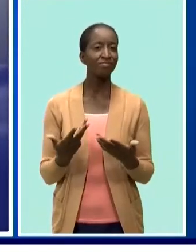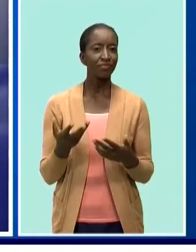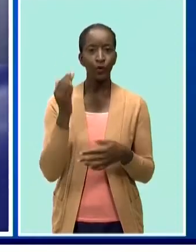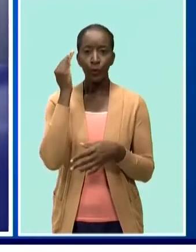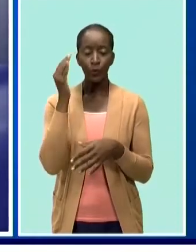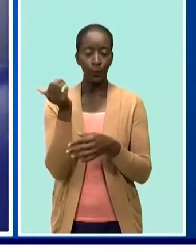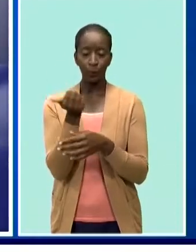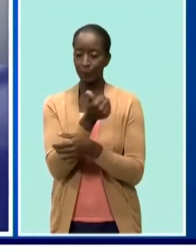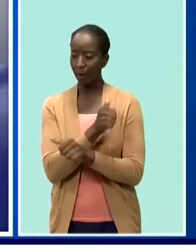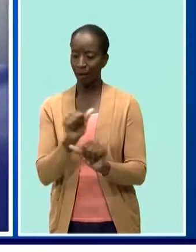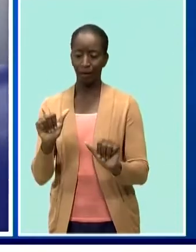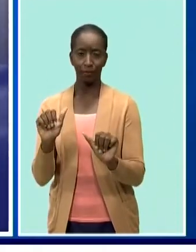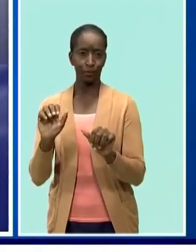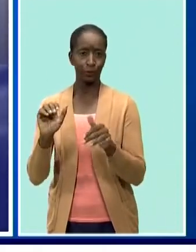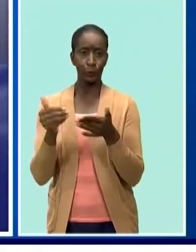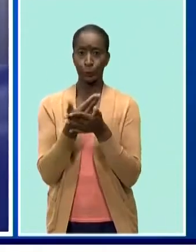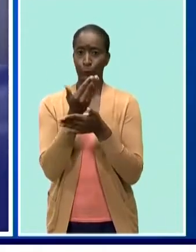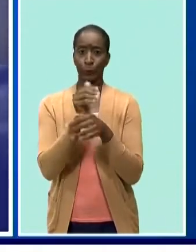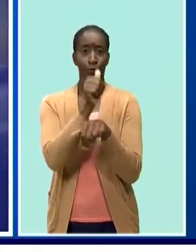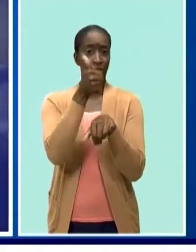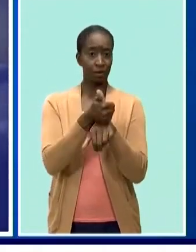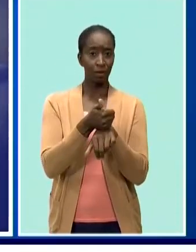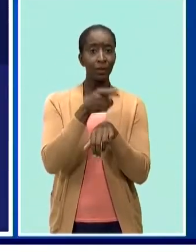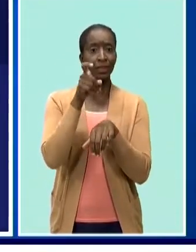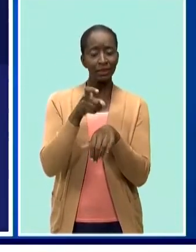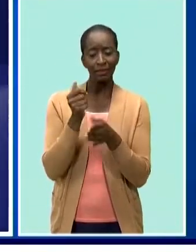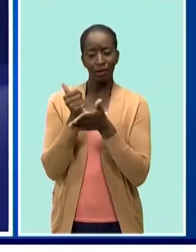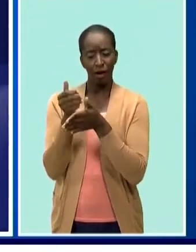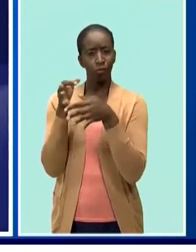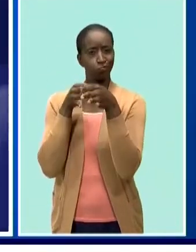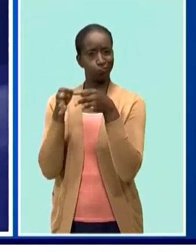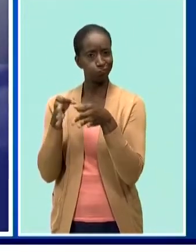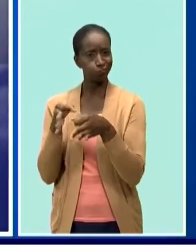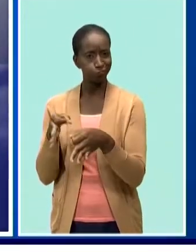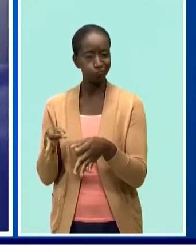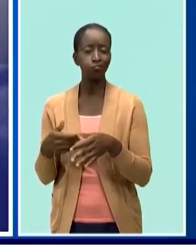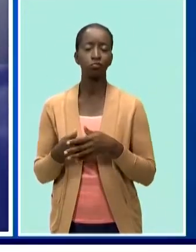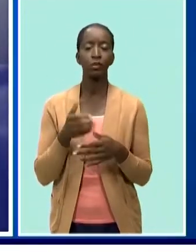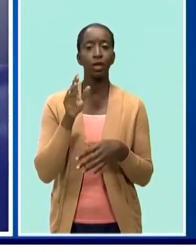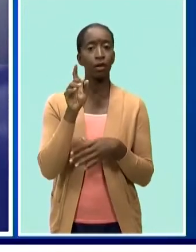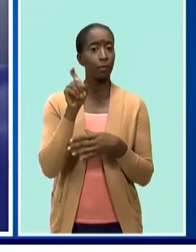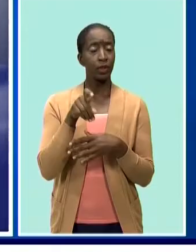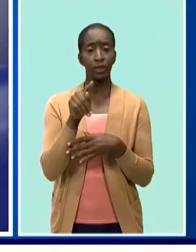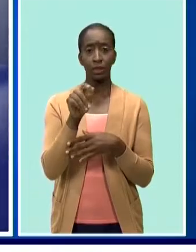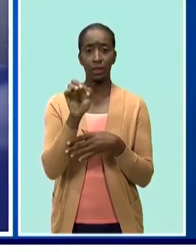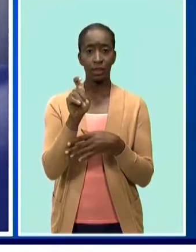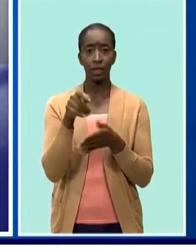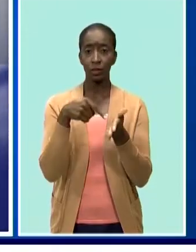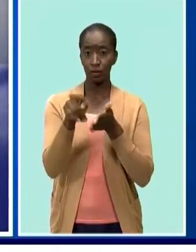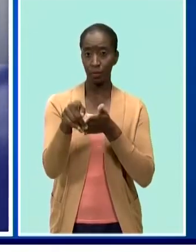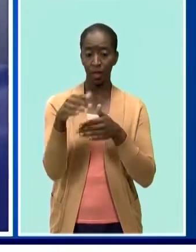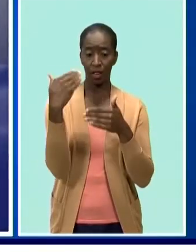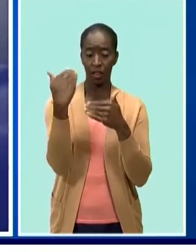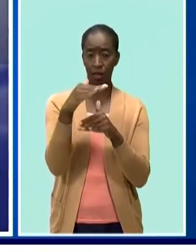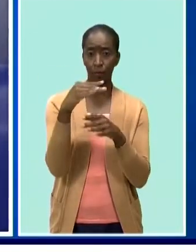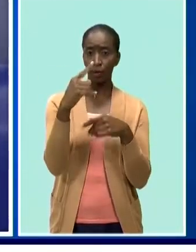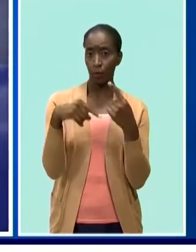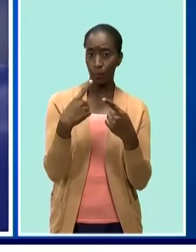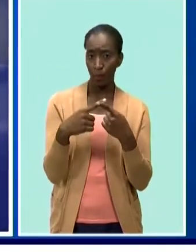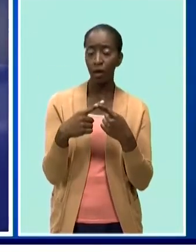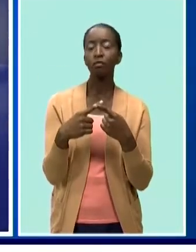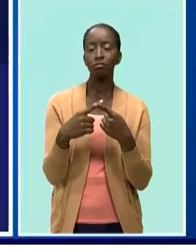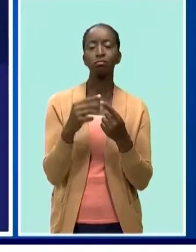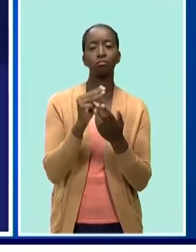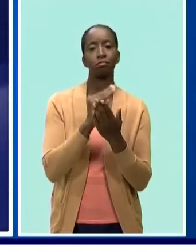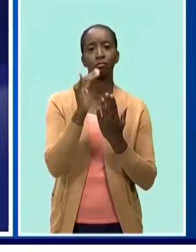transition is made. And we at the authority believe that this adjusted filing period of May 31st will allow employers, third-party